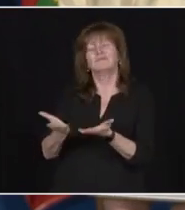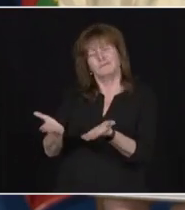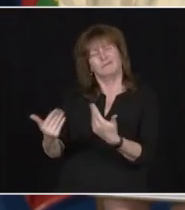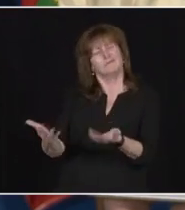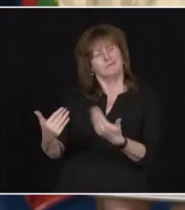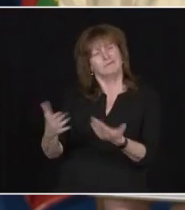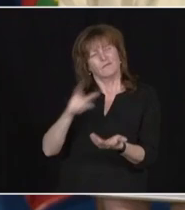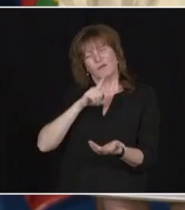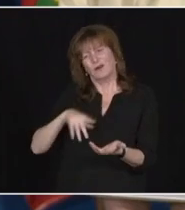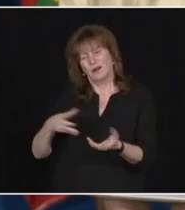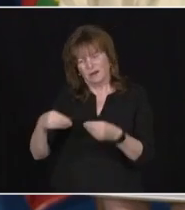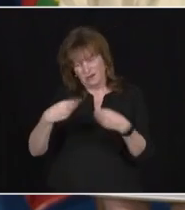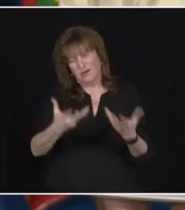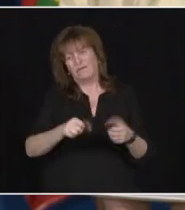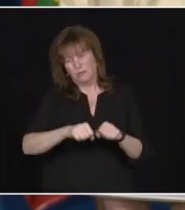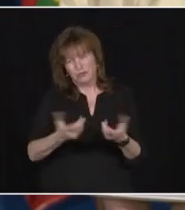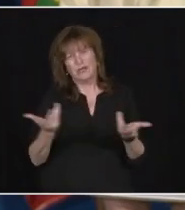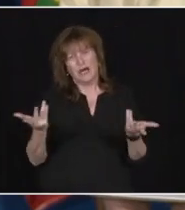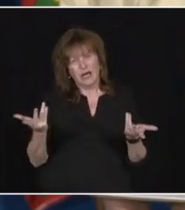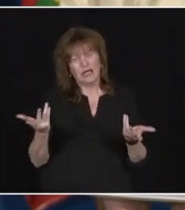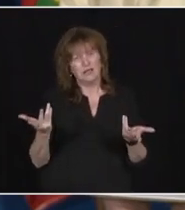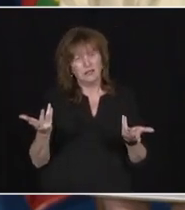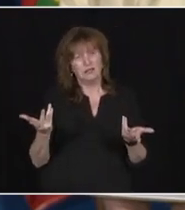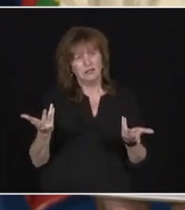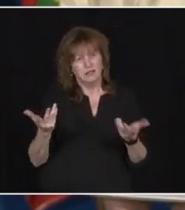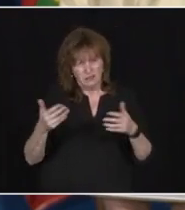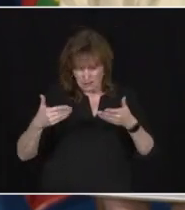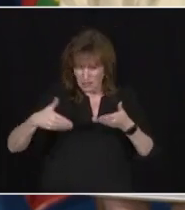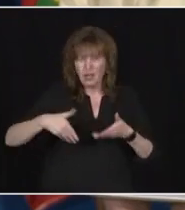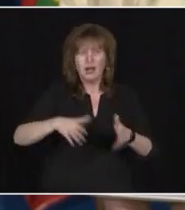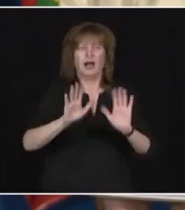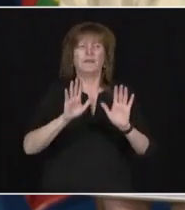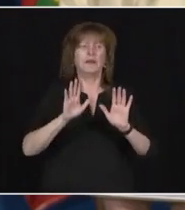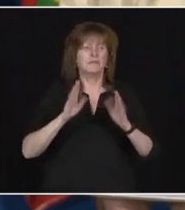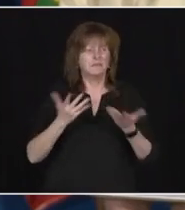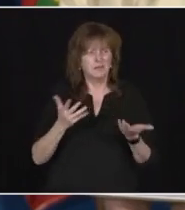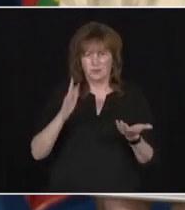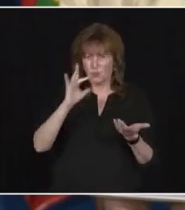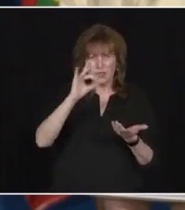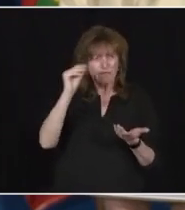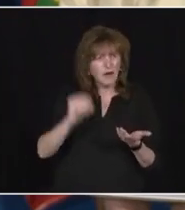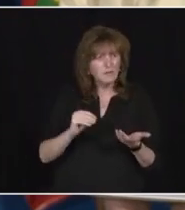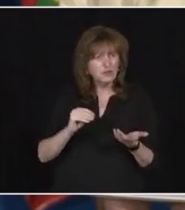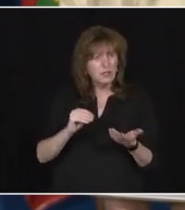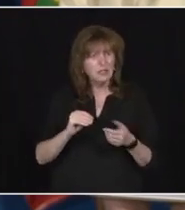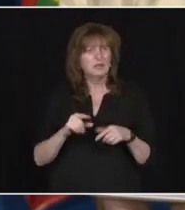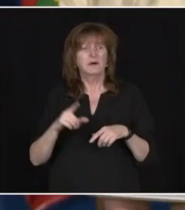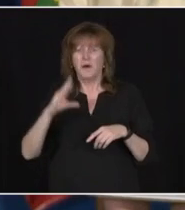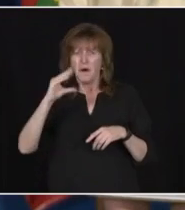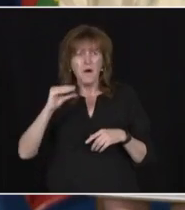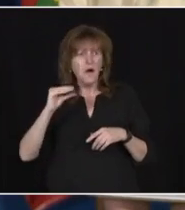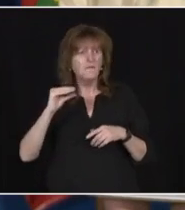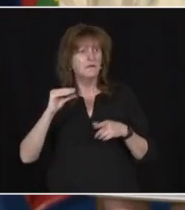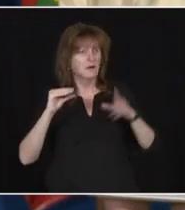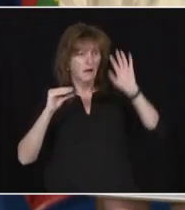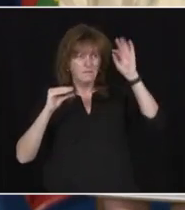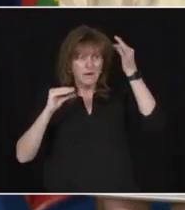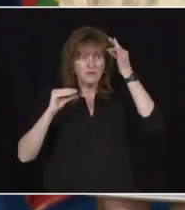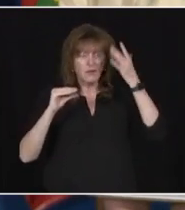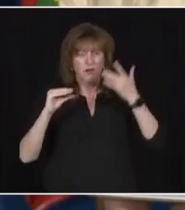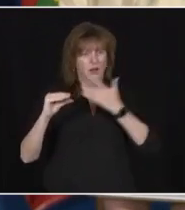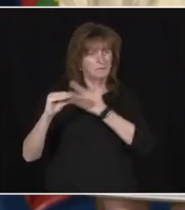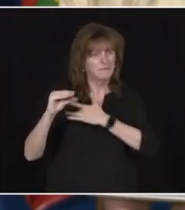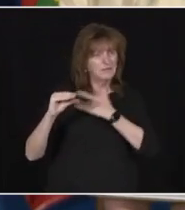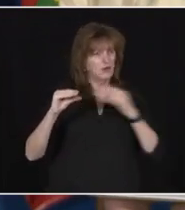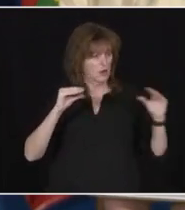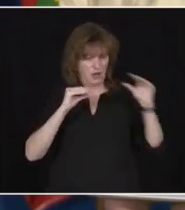Let them get in there and pay 25% between the federal government and the provincial